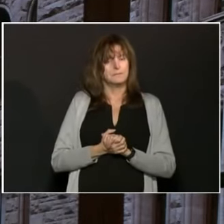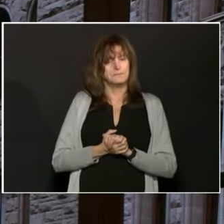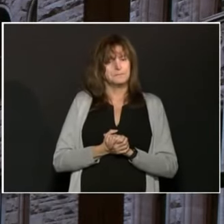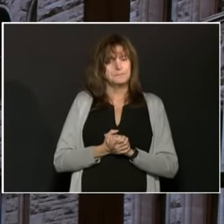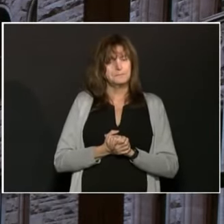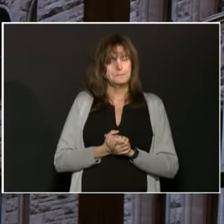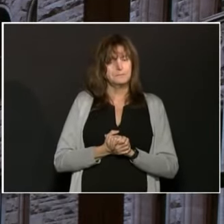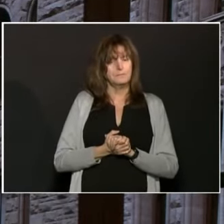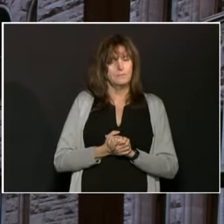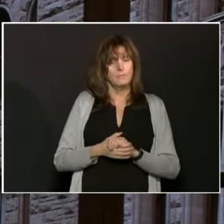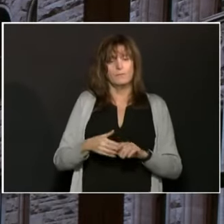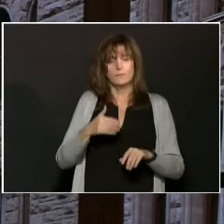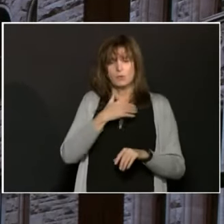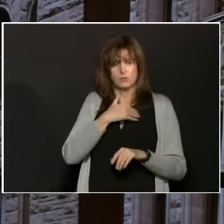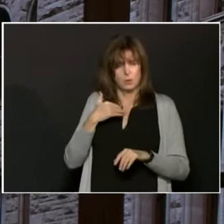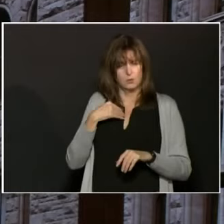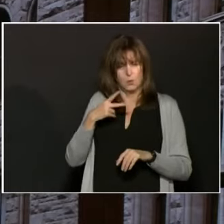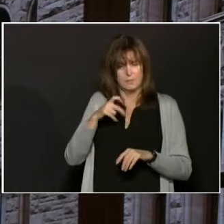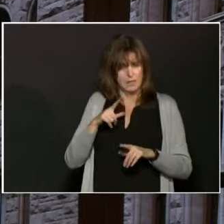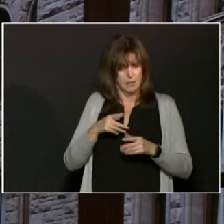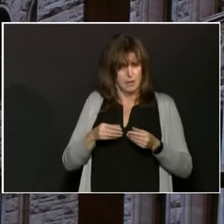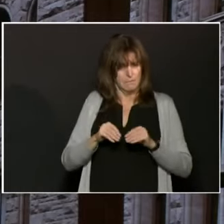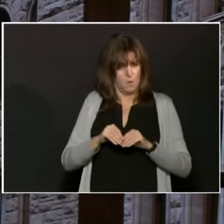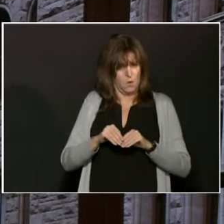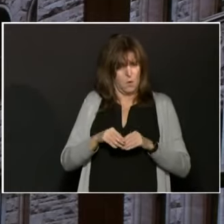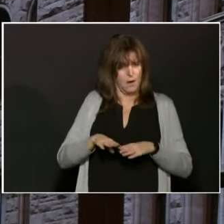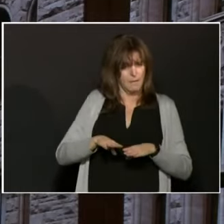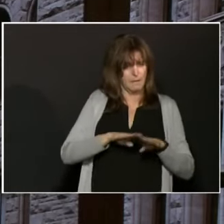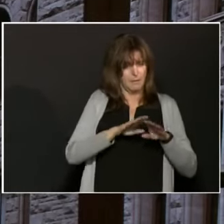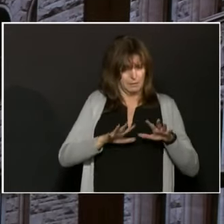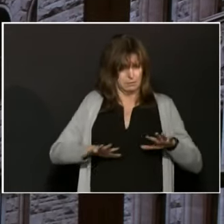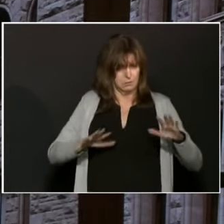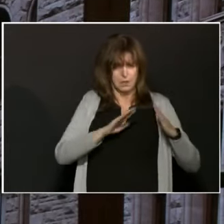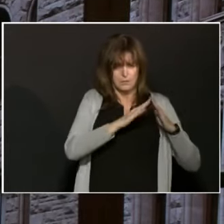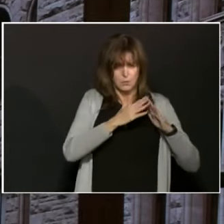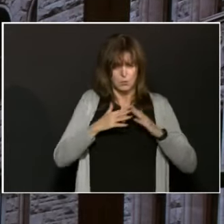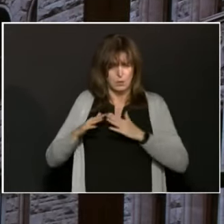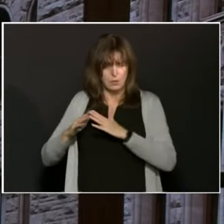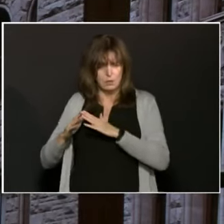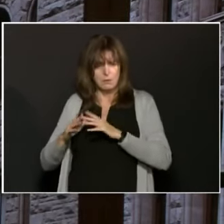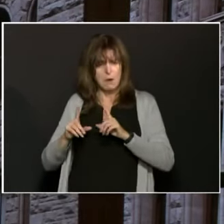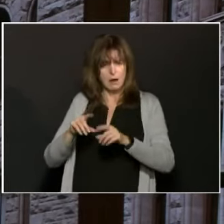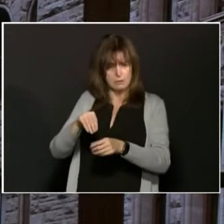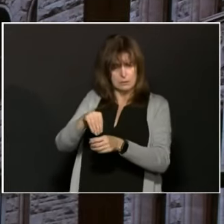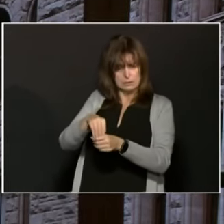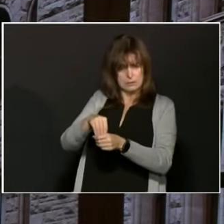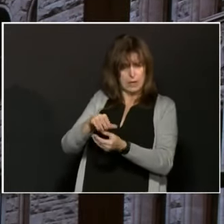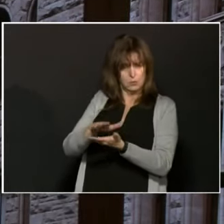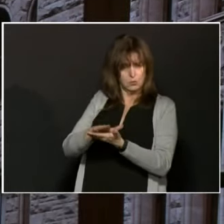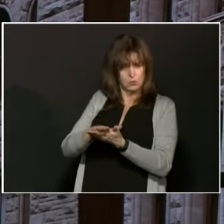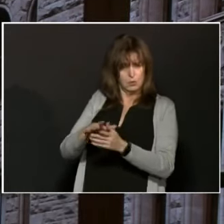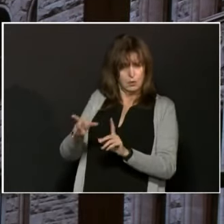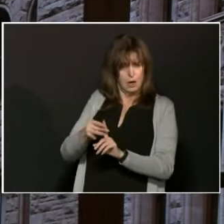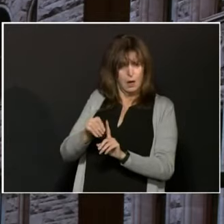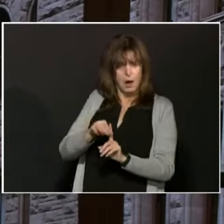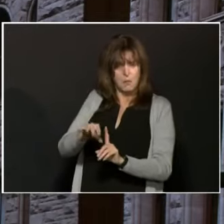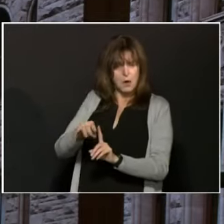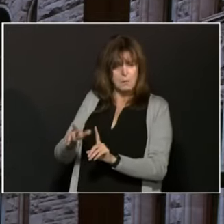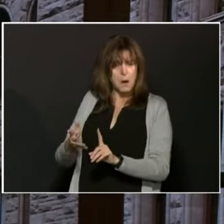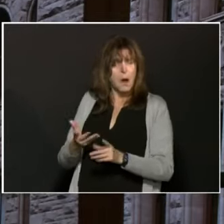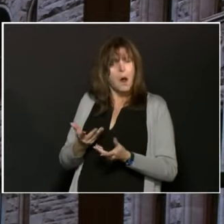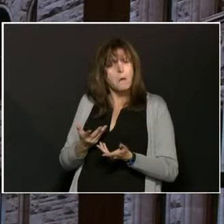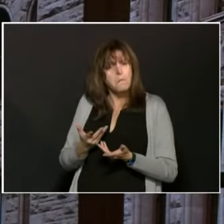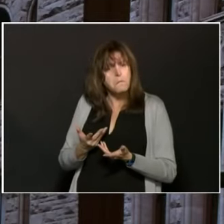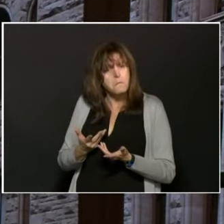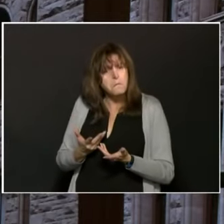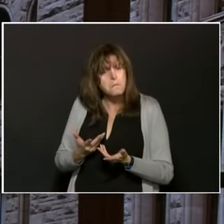see if that will assist in the matter. But we're not seeing a lot of transmission in the schools, fortunately. That means our system of keeping that protected